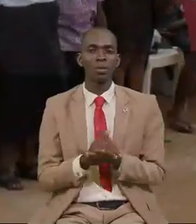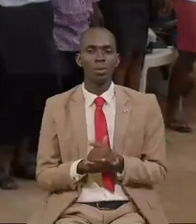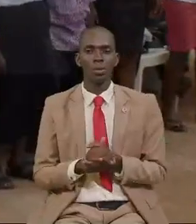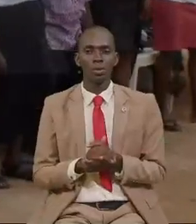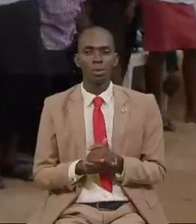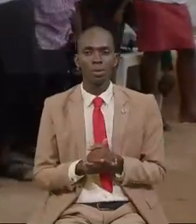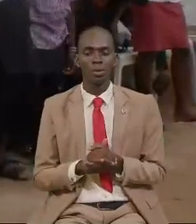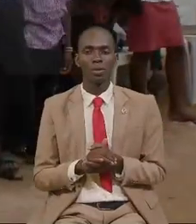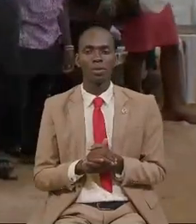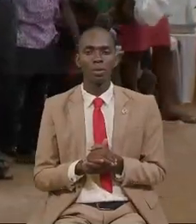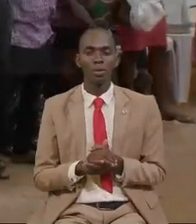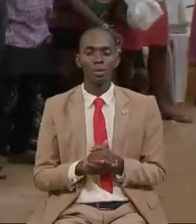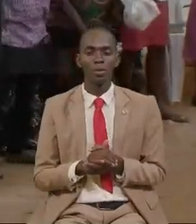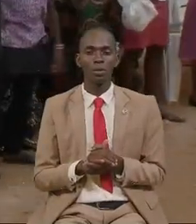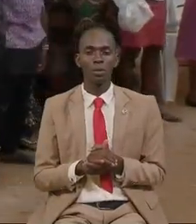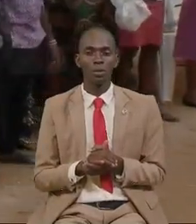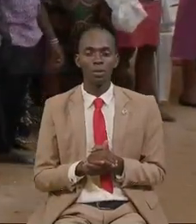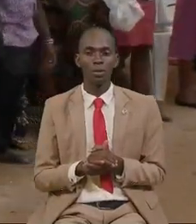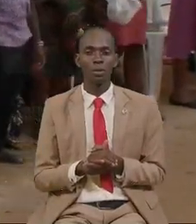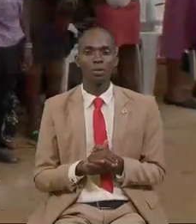His word of promise in your life.